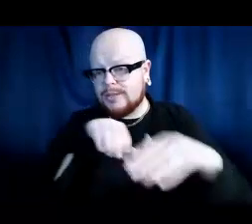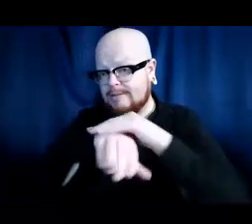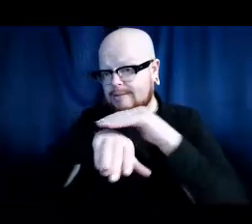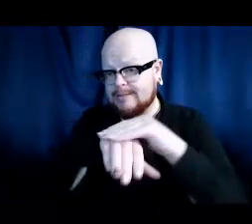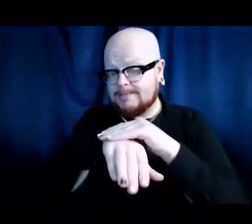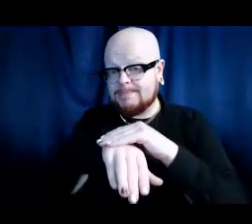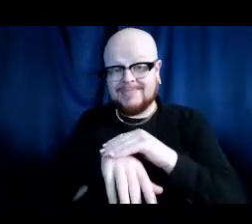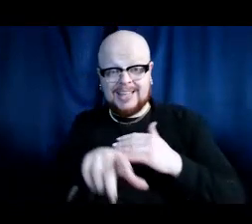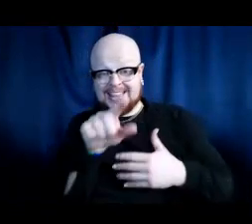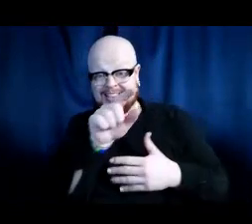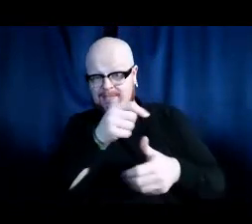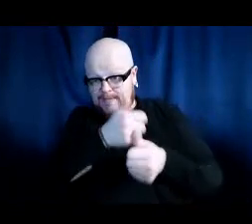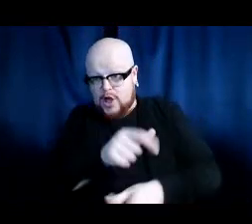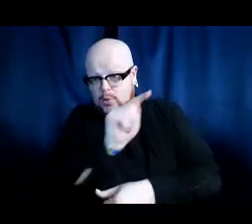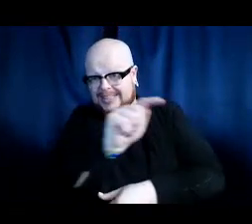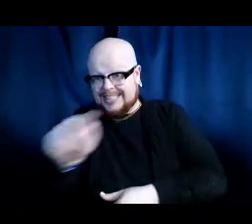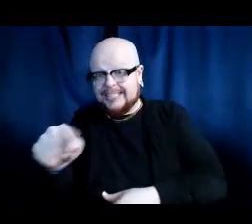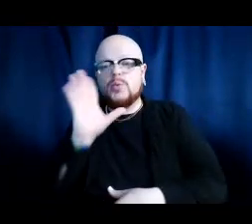inclusive for everyone.